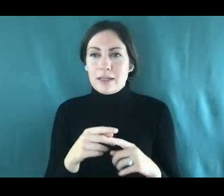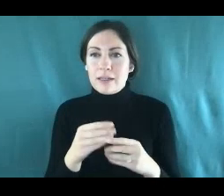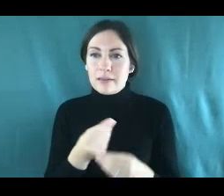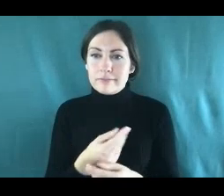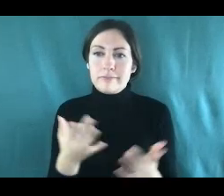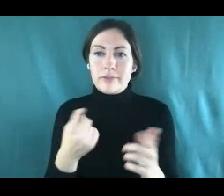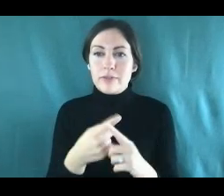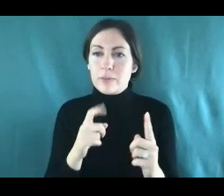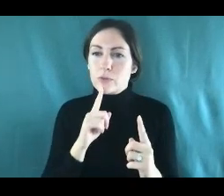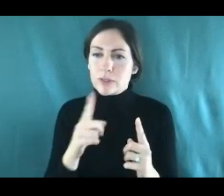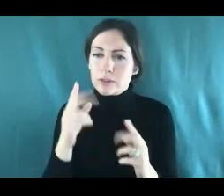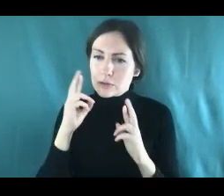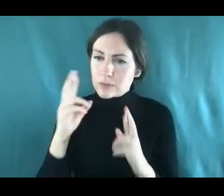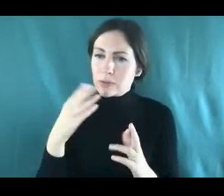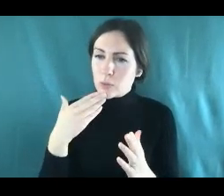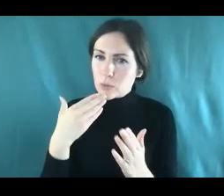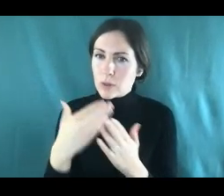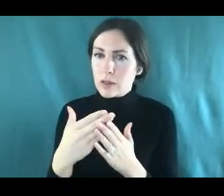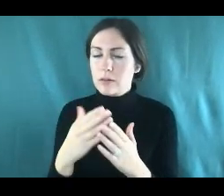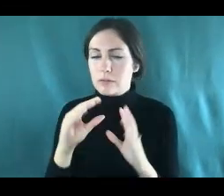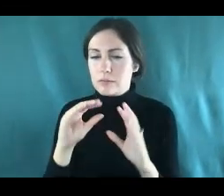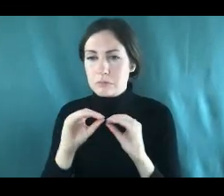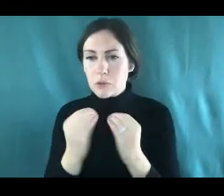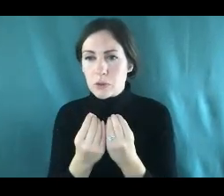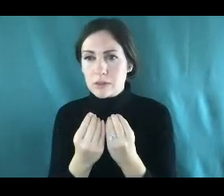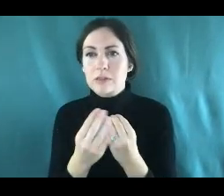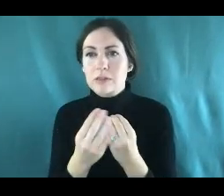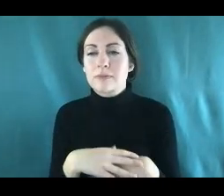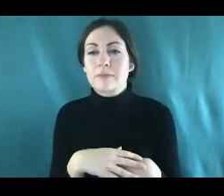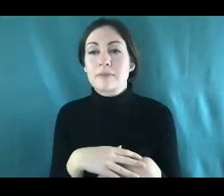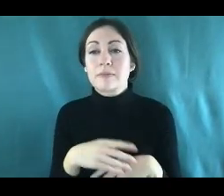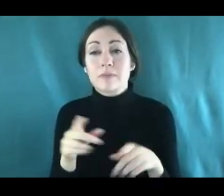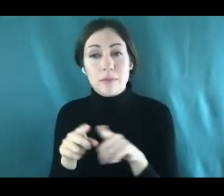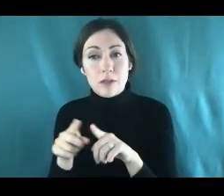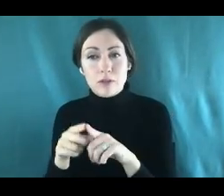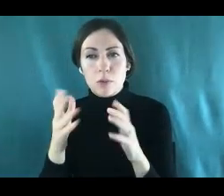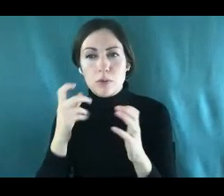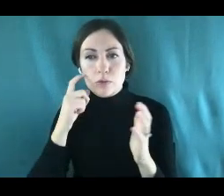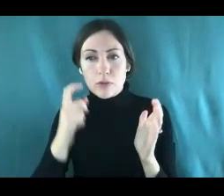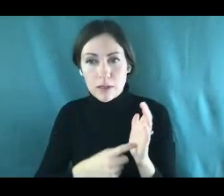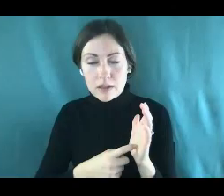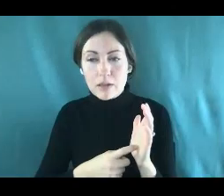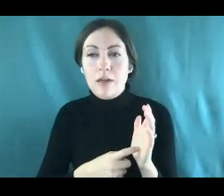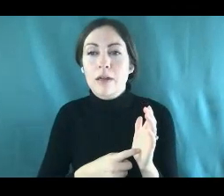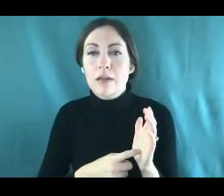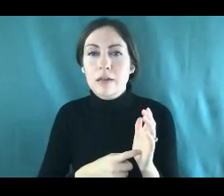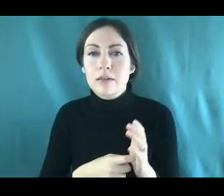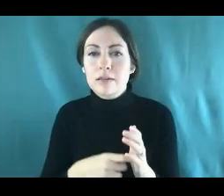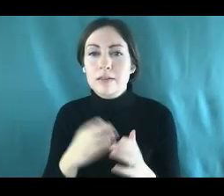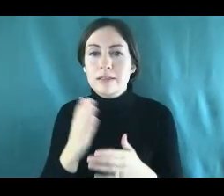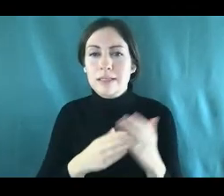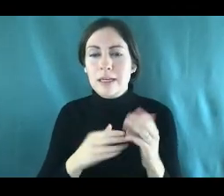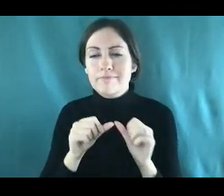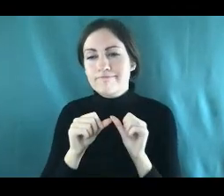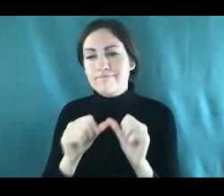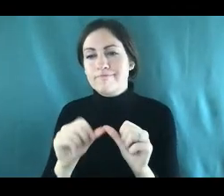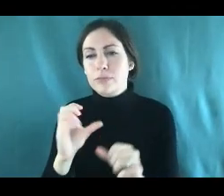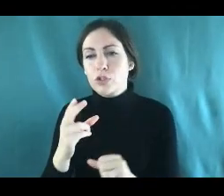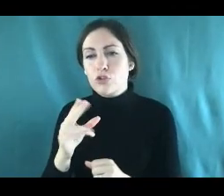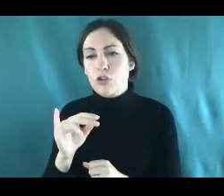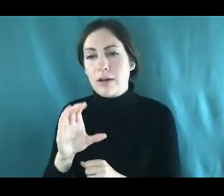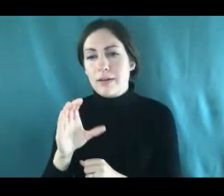well organized organizations. And then in addition to that, just kind of recognizing a couple of chronic disease awareness